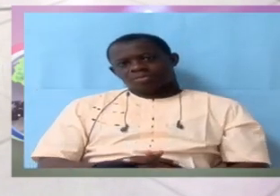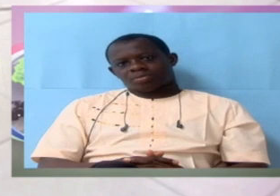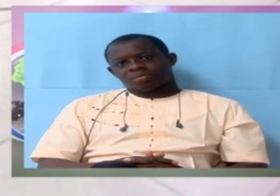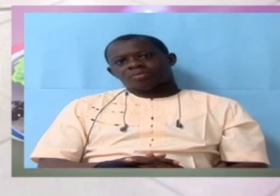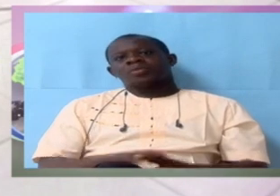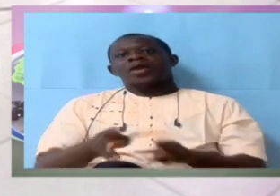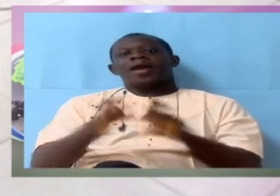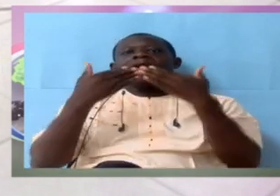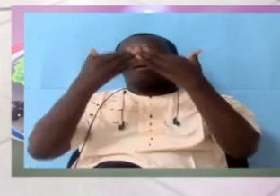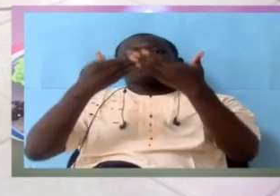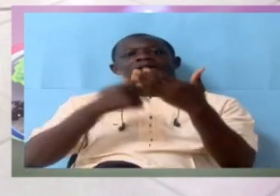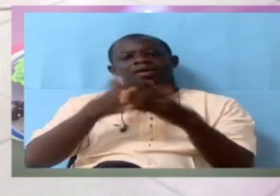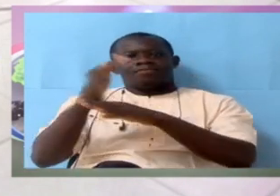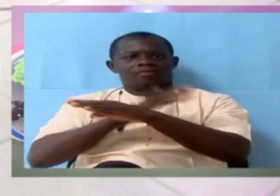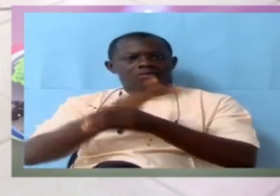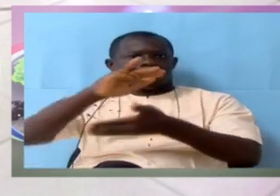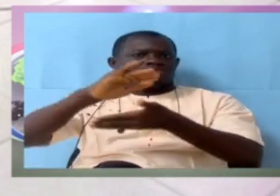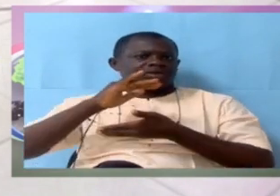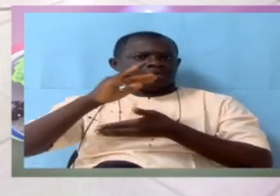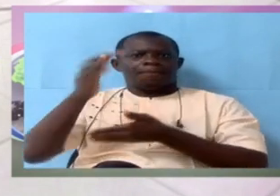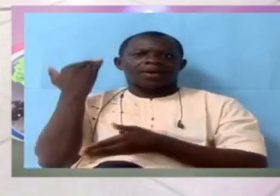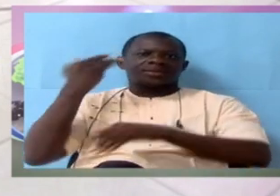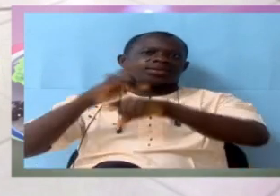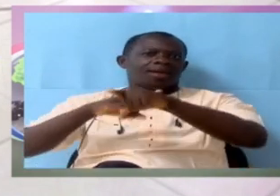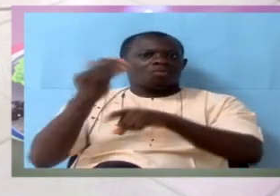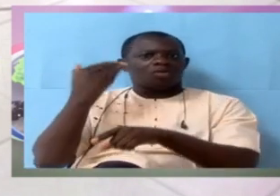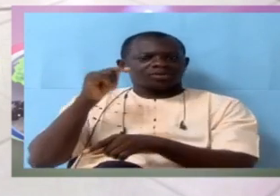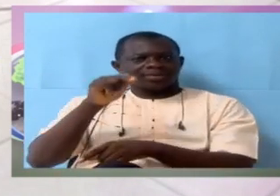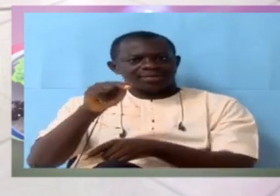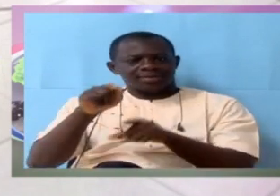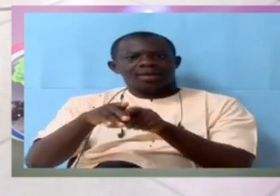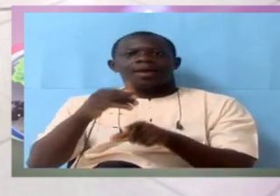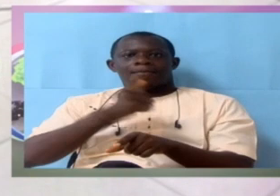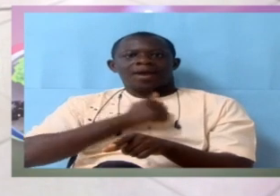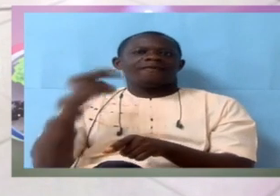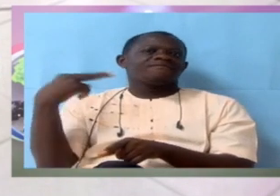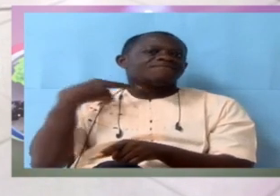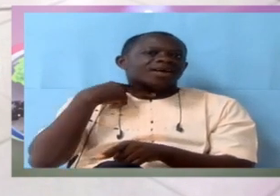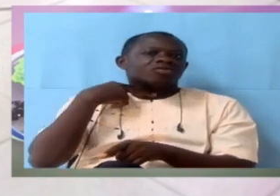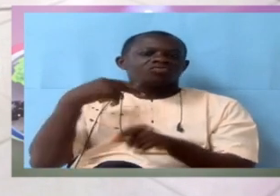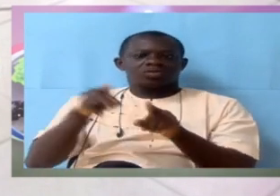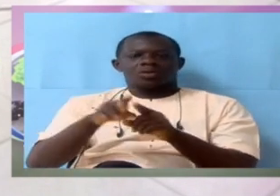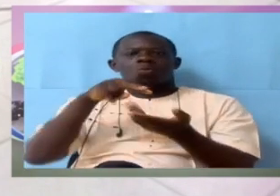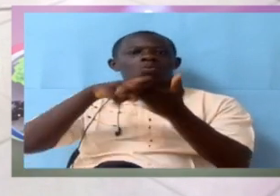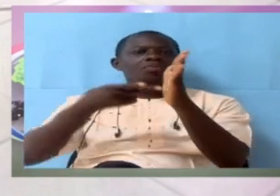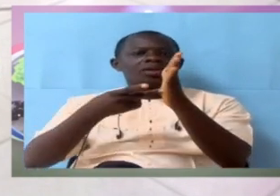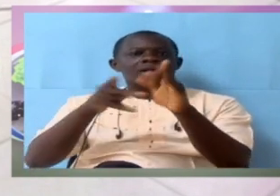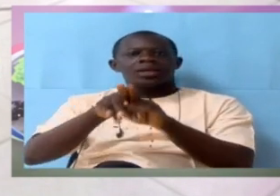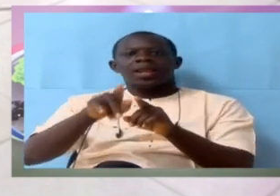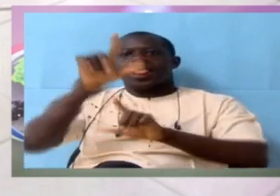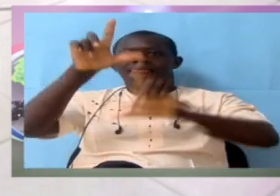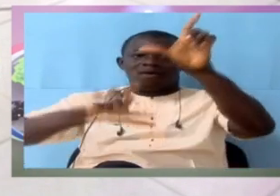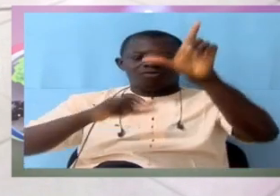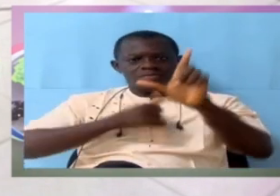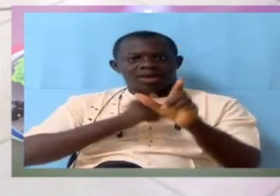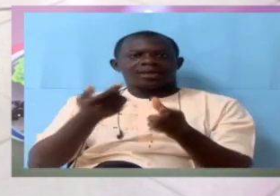Well, the information I was given at that time, as I can remember, was that the viral load, the level of